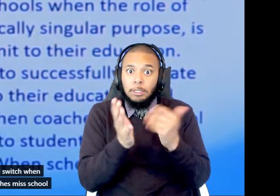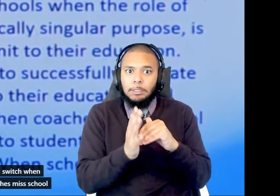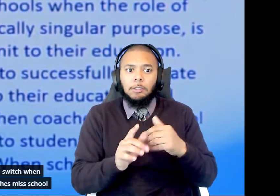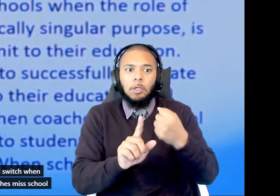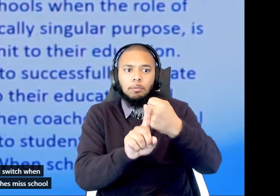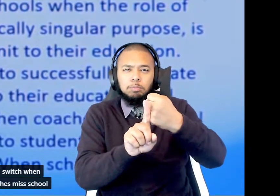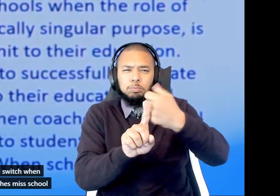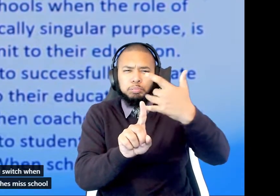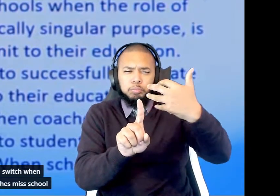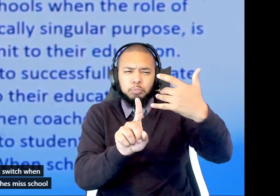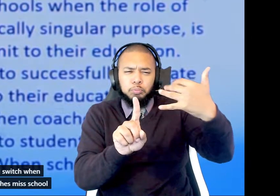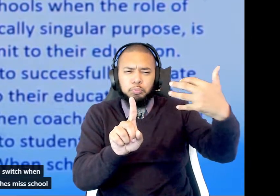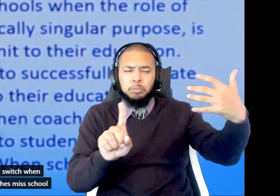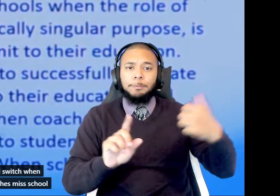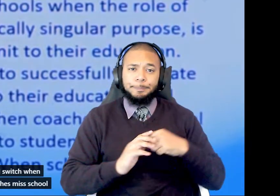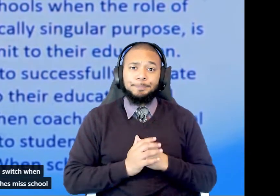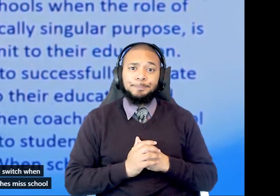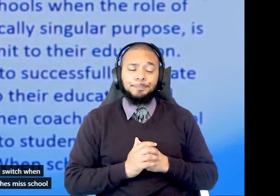Warrant down here.